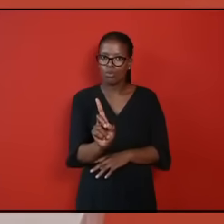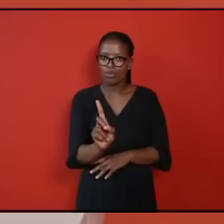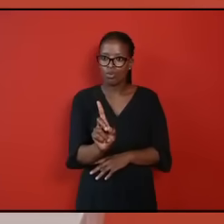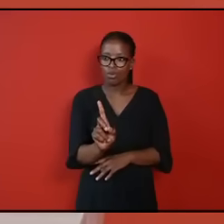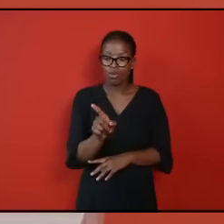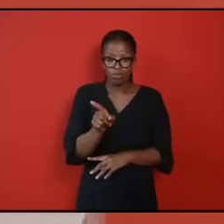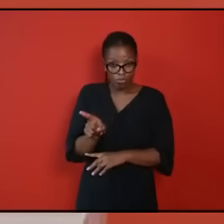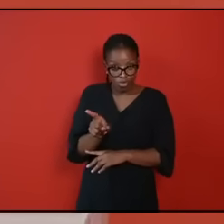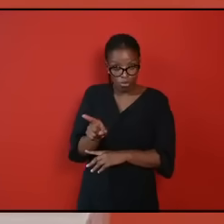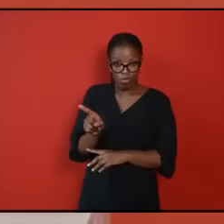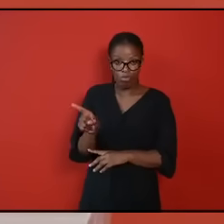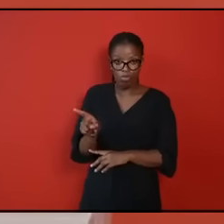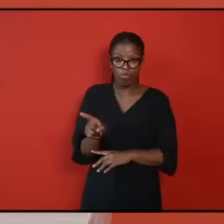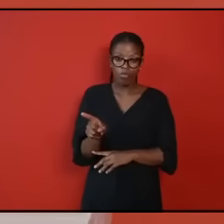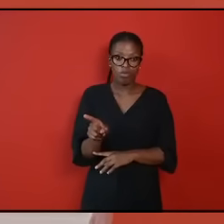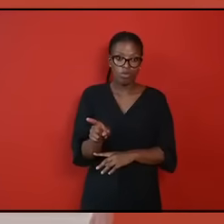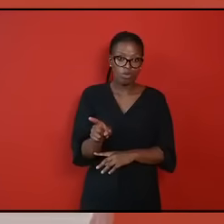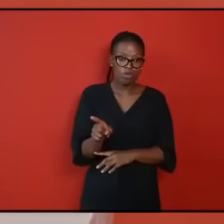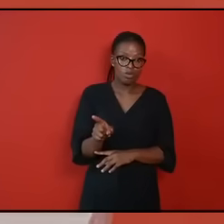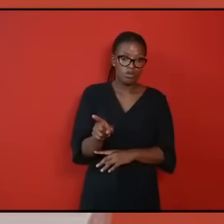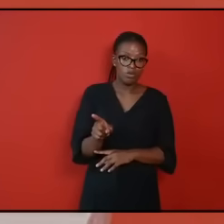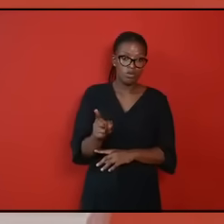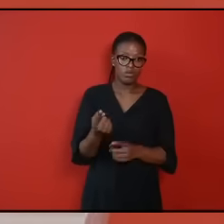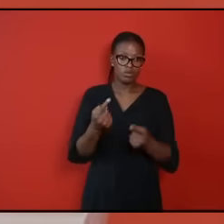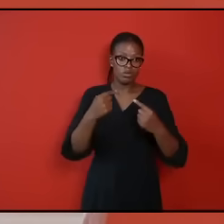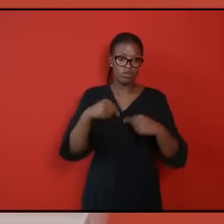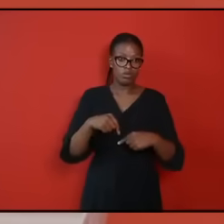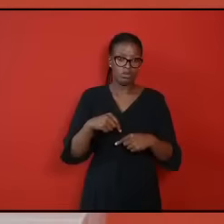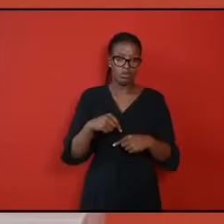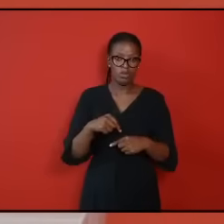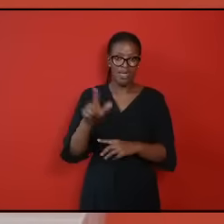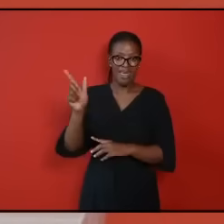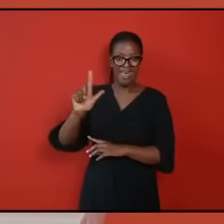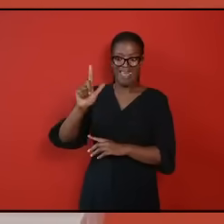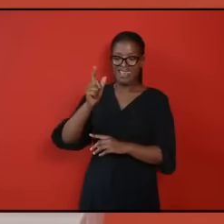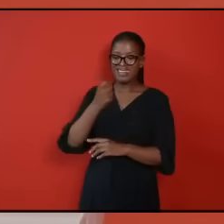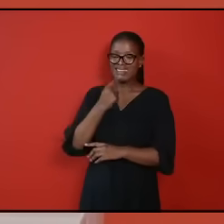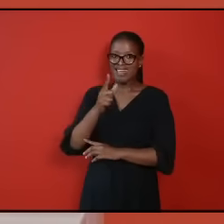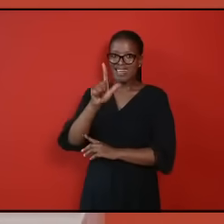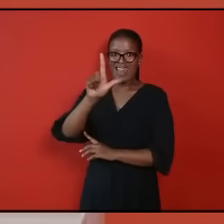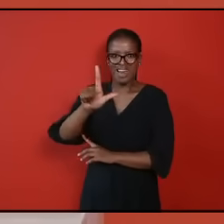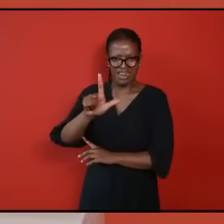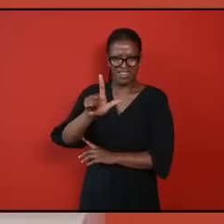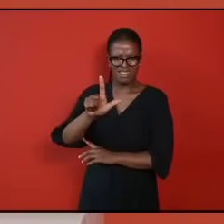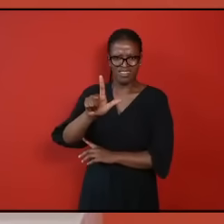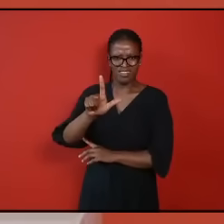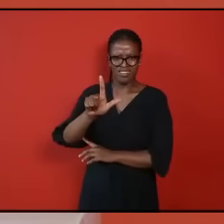This one, all of a sudden he can't pronounce L.